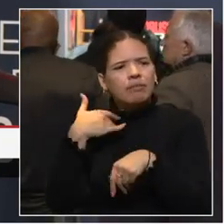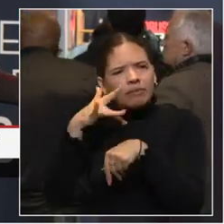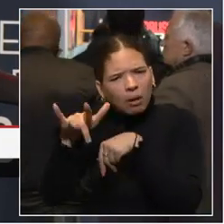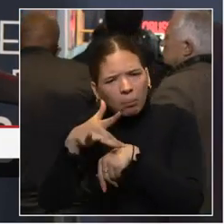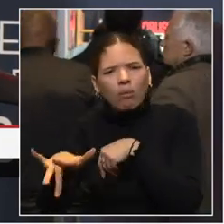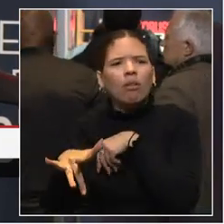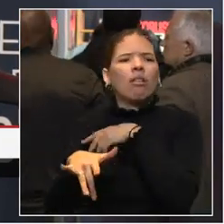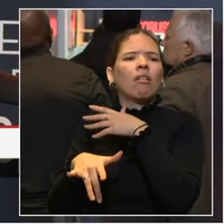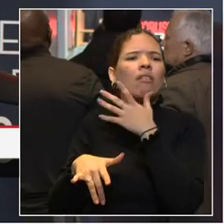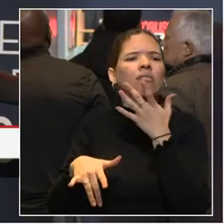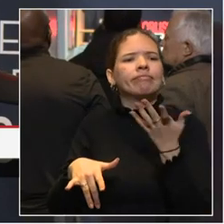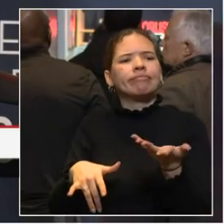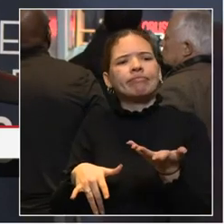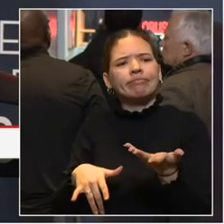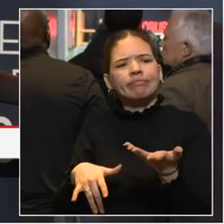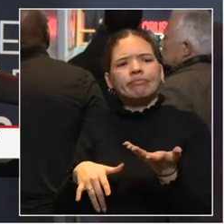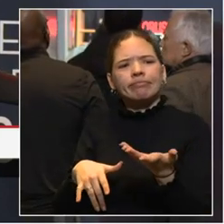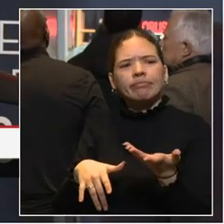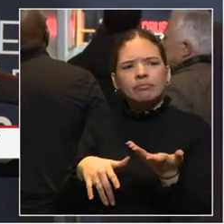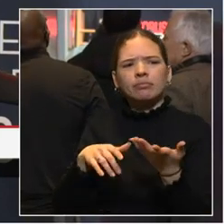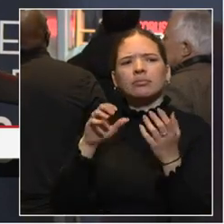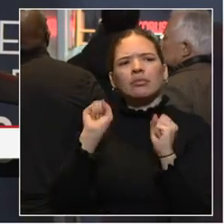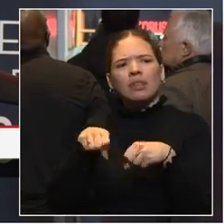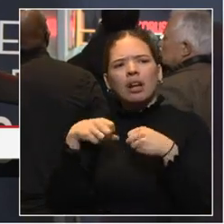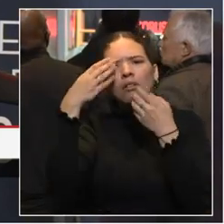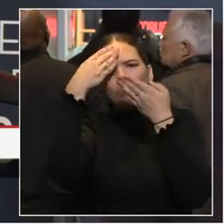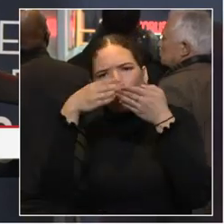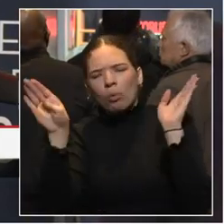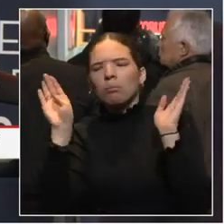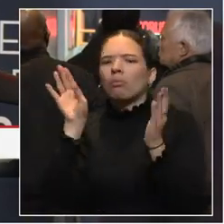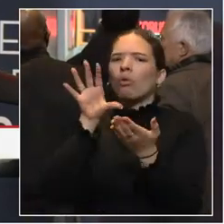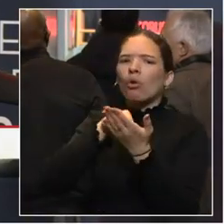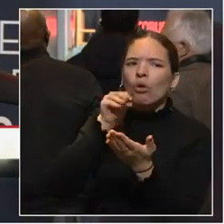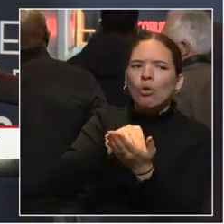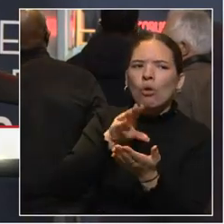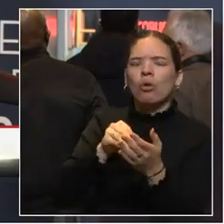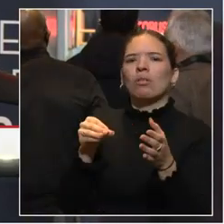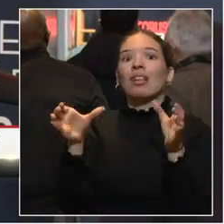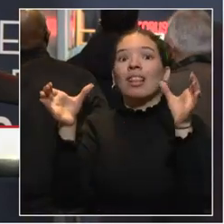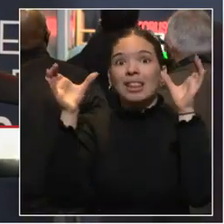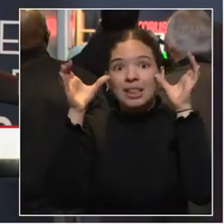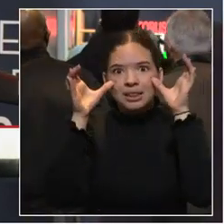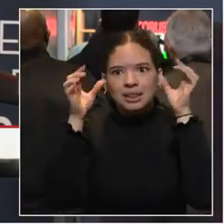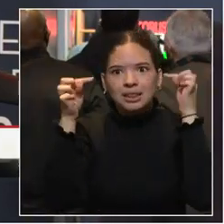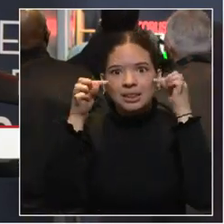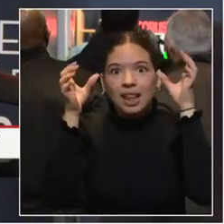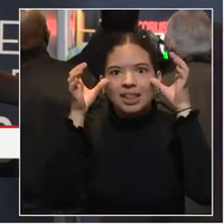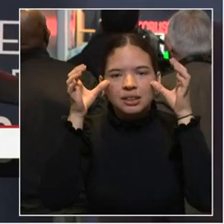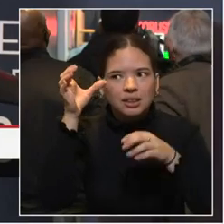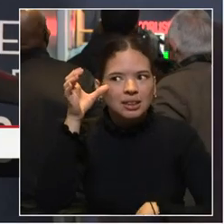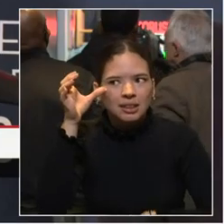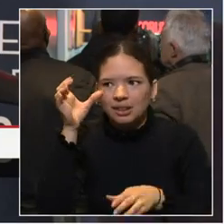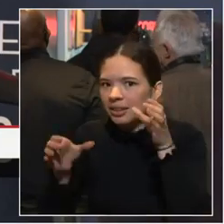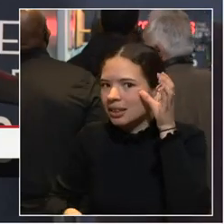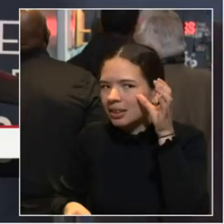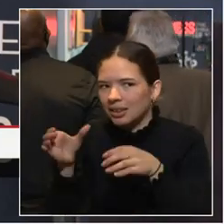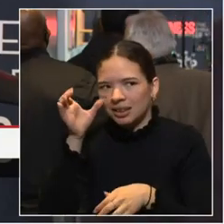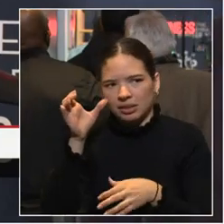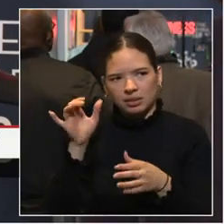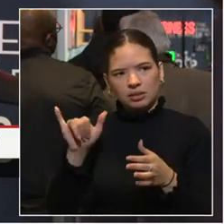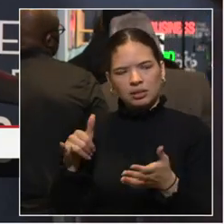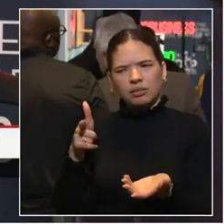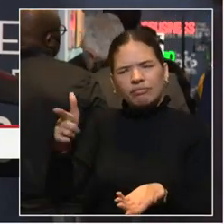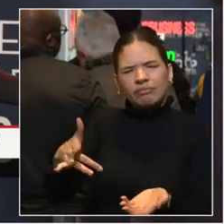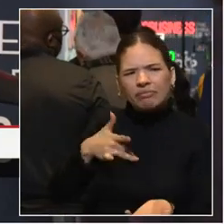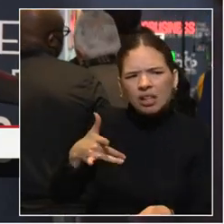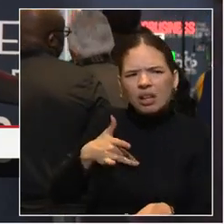open, you can learn, listen is important, empathizing, and then being able to